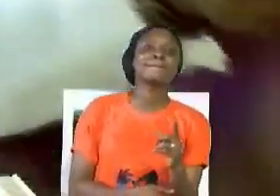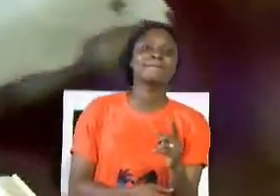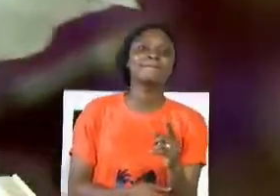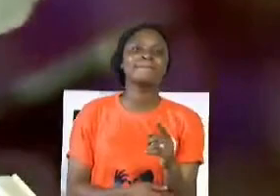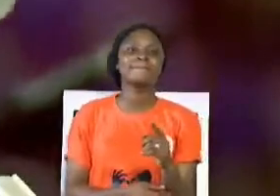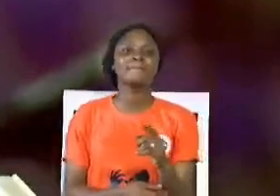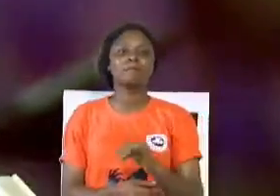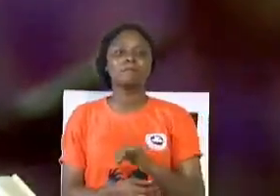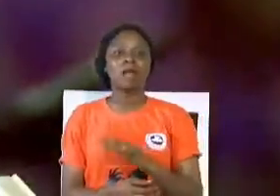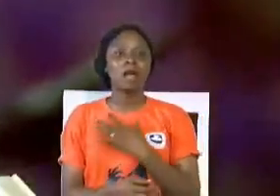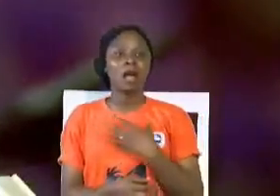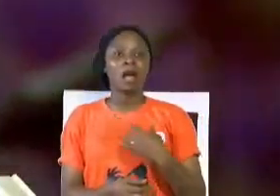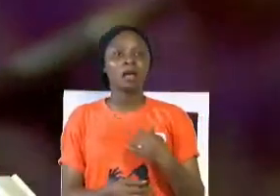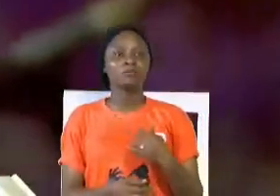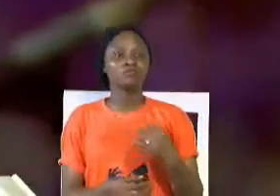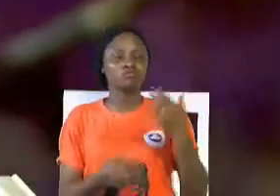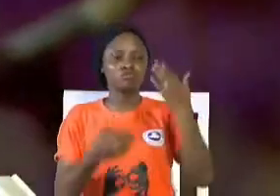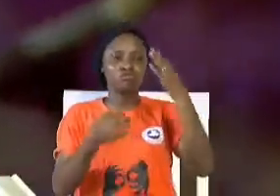And don't forget when we